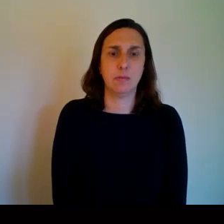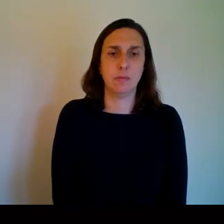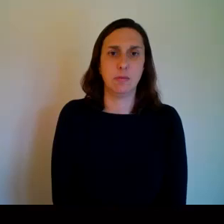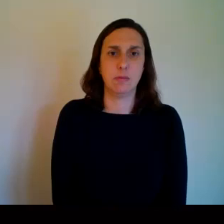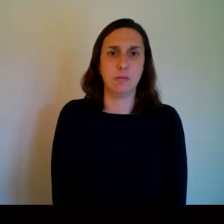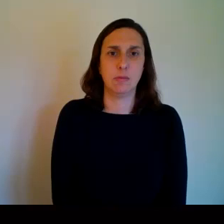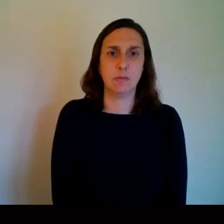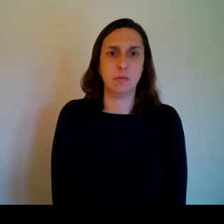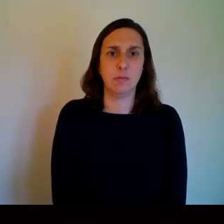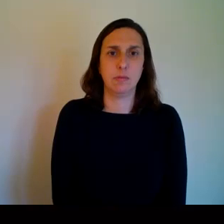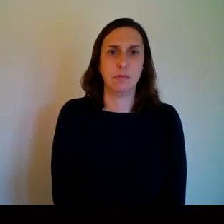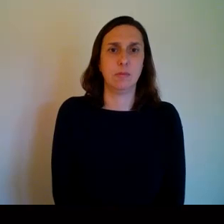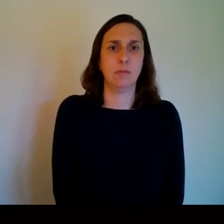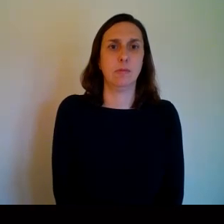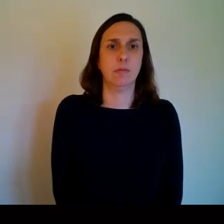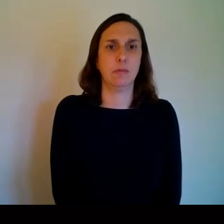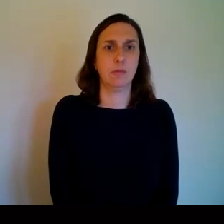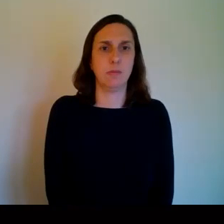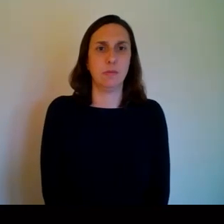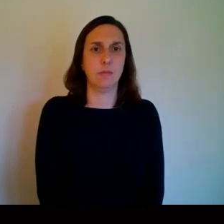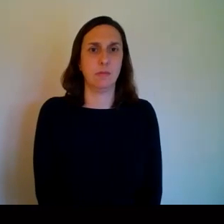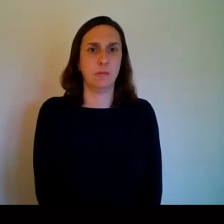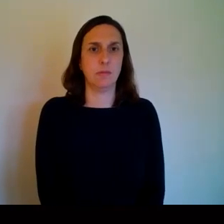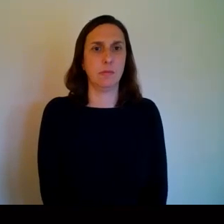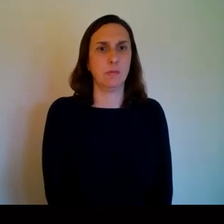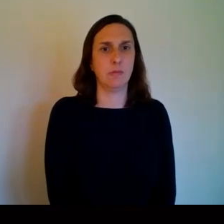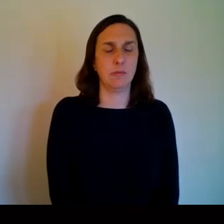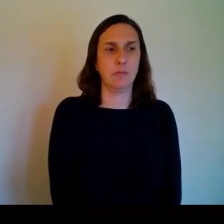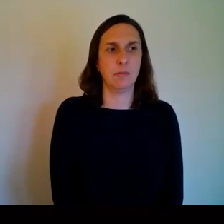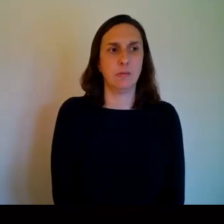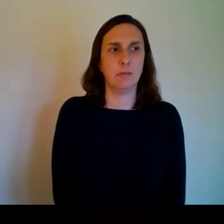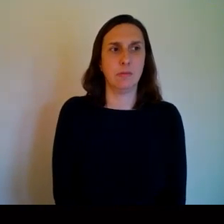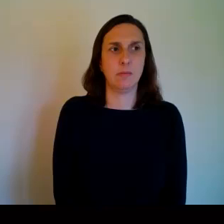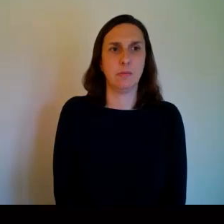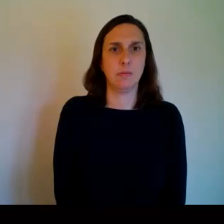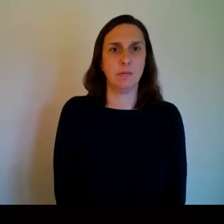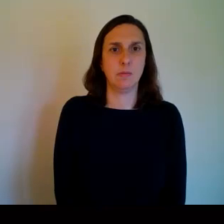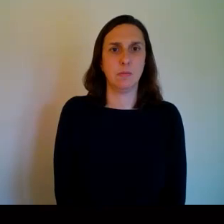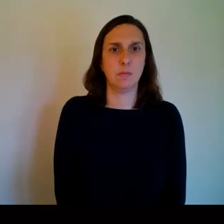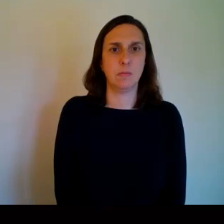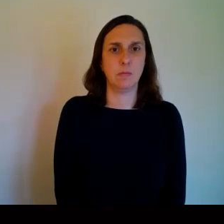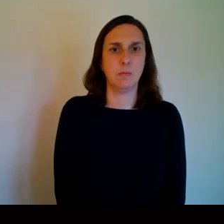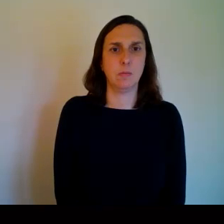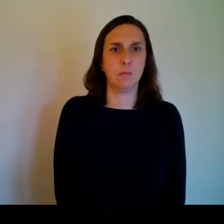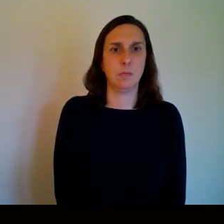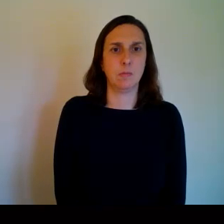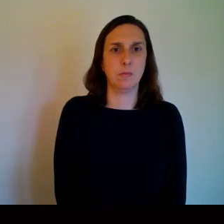Let's look at some function notation and